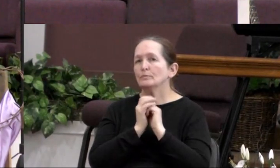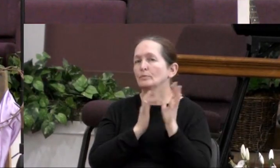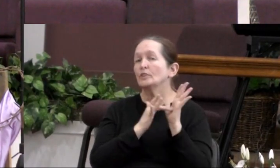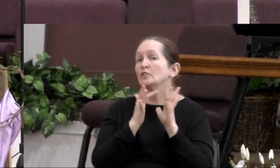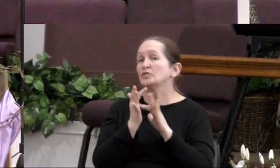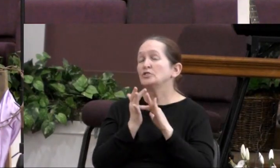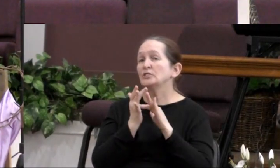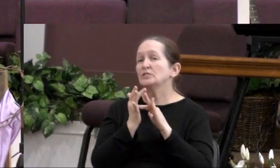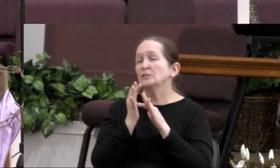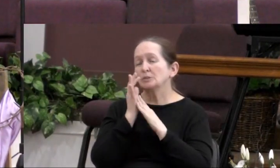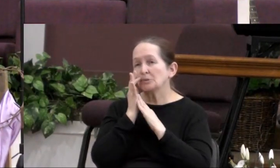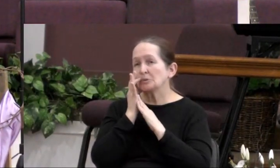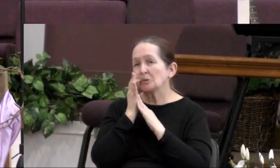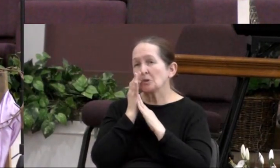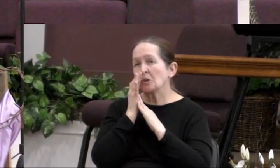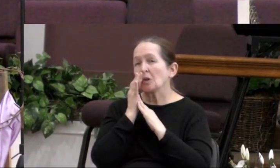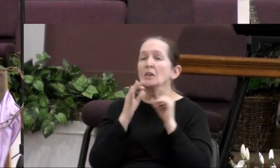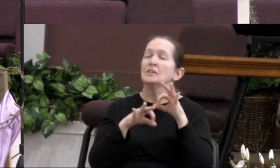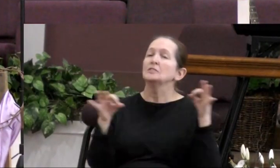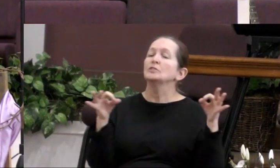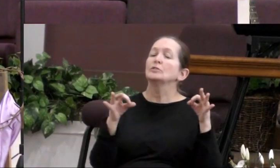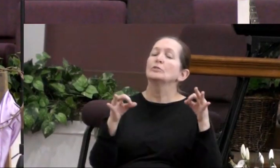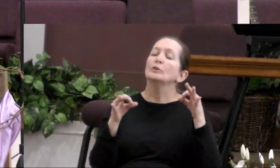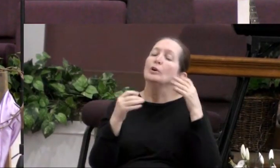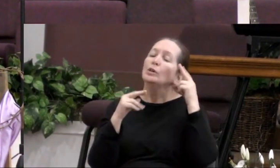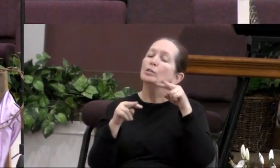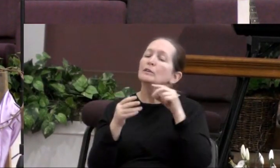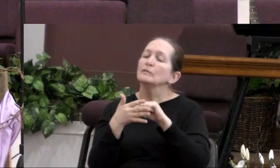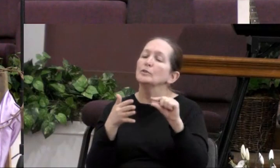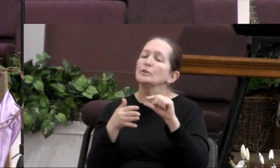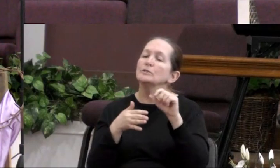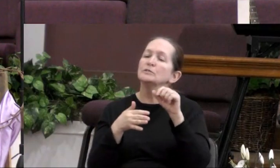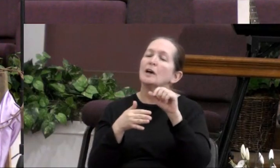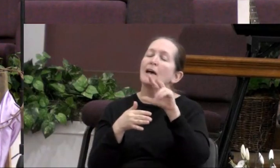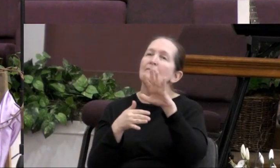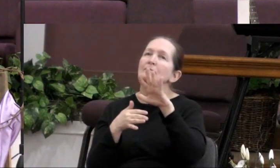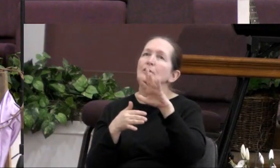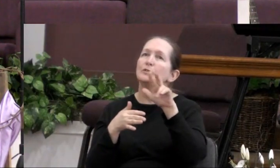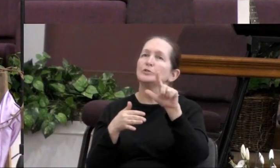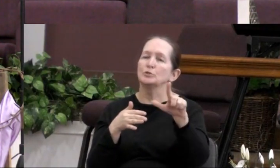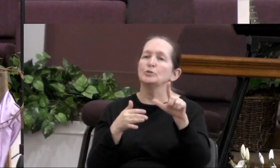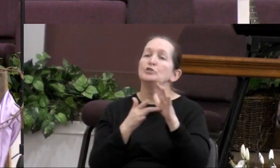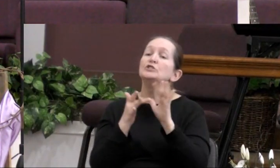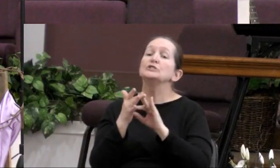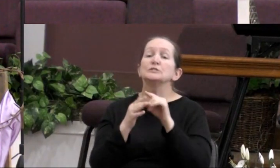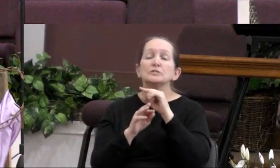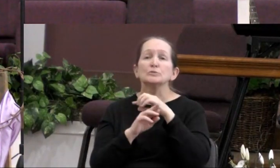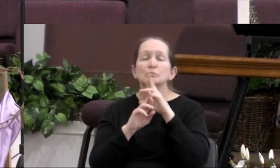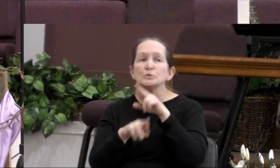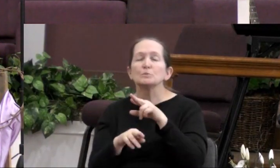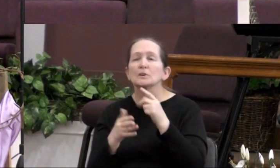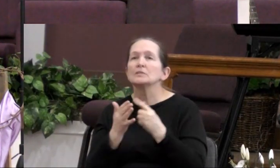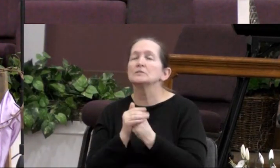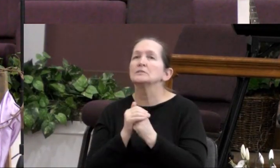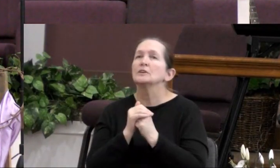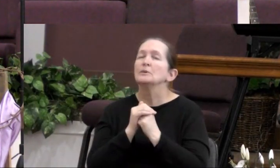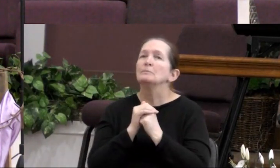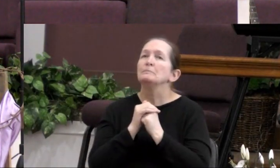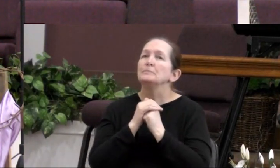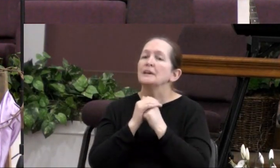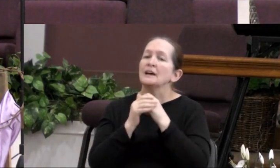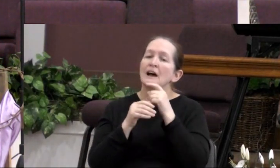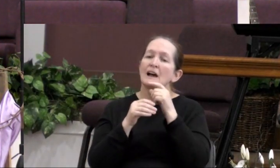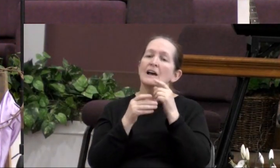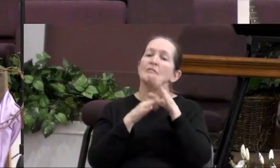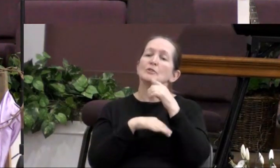Jesus' comment. Look at verse 52 very quickly. Look at verse 52. Jesus responds to him after he says, "Rabbi, I